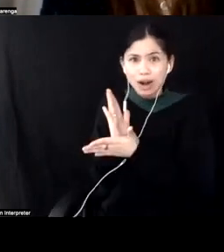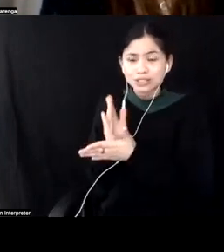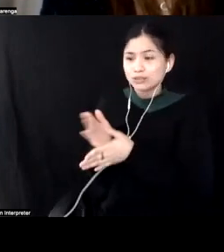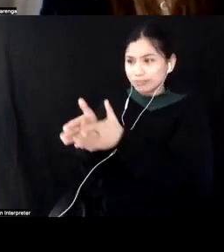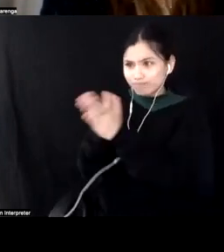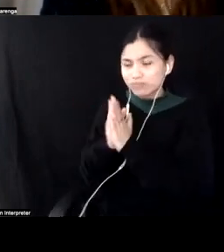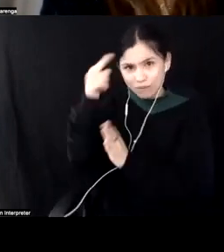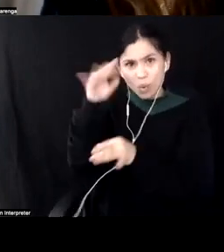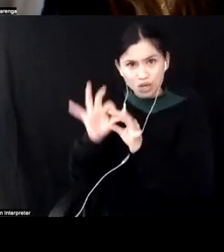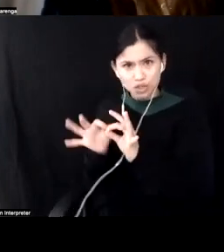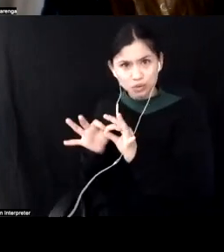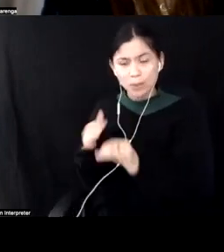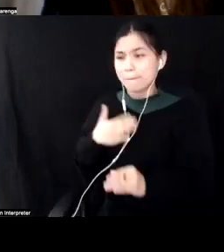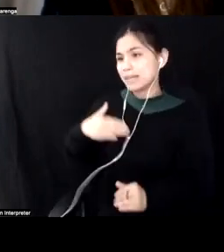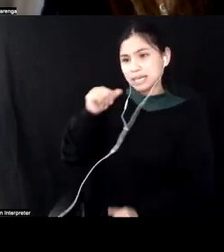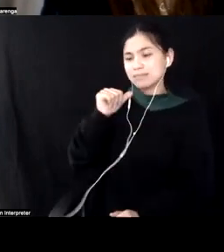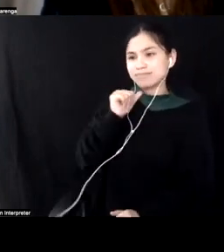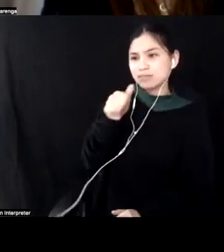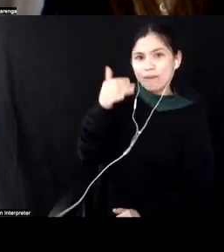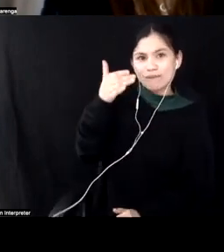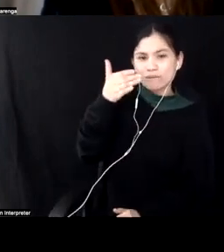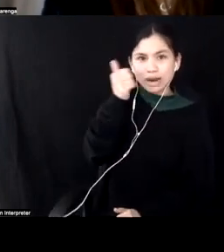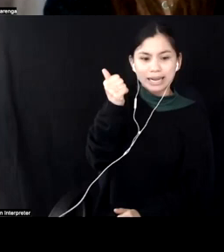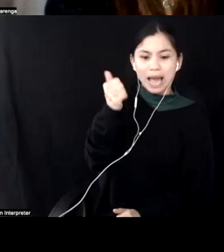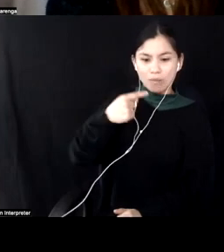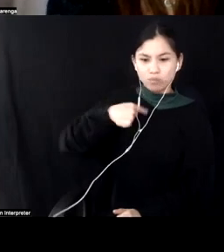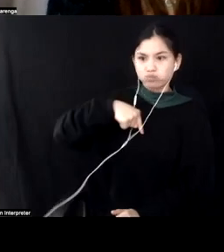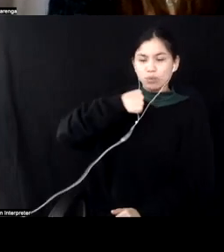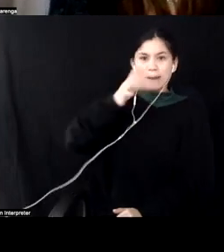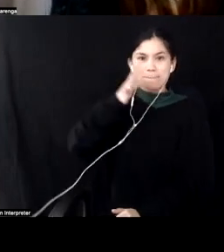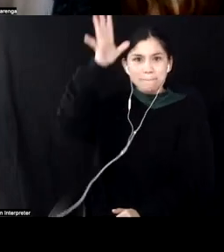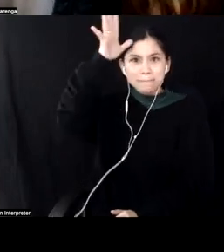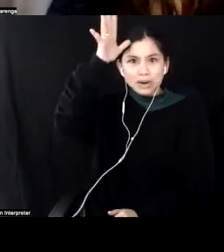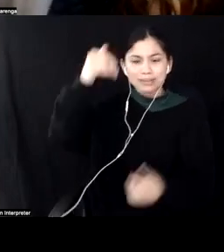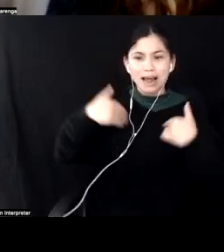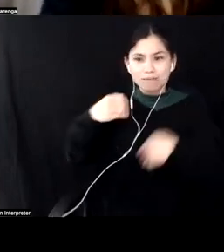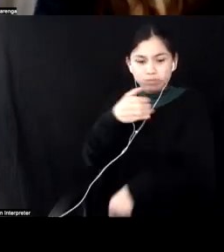So don't forget how much power as parents and as advocates that you have.